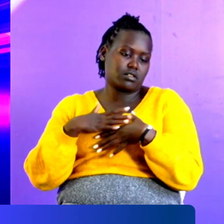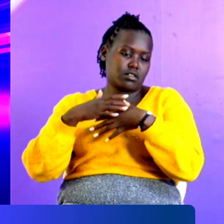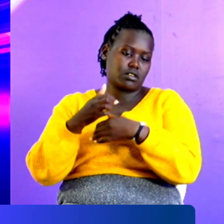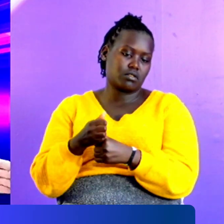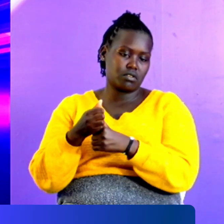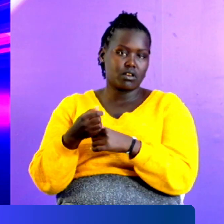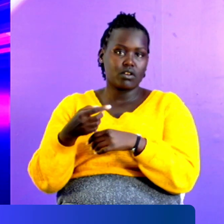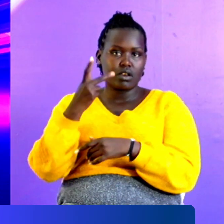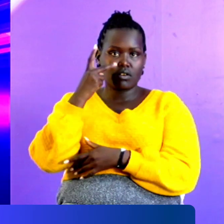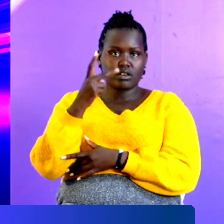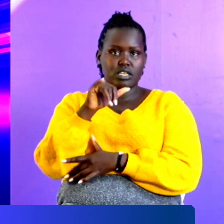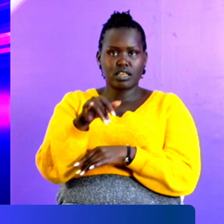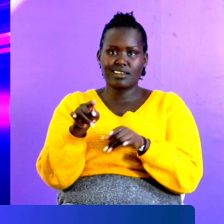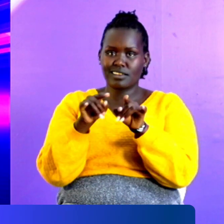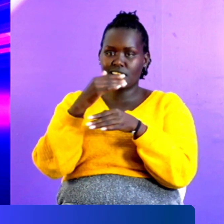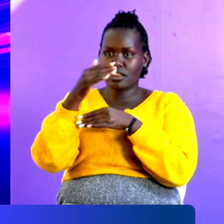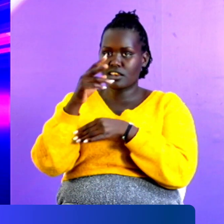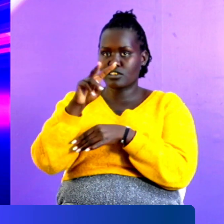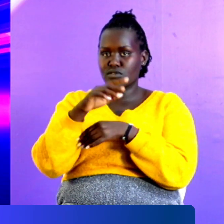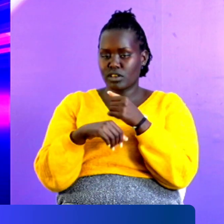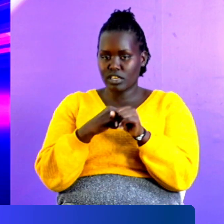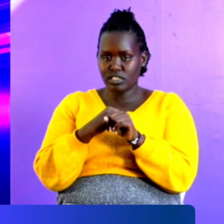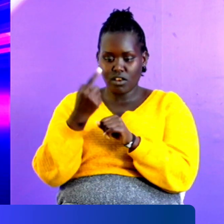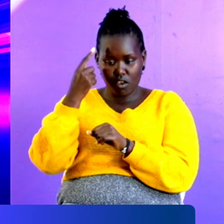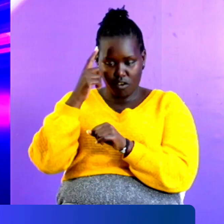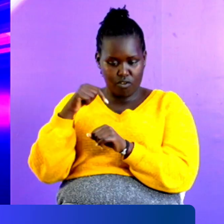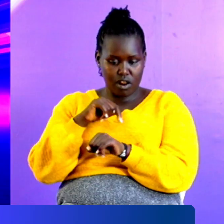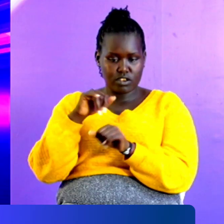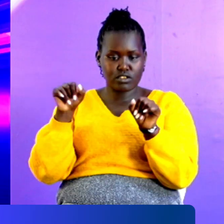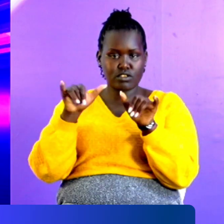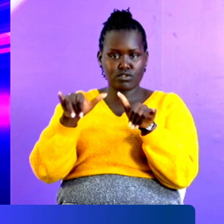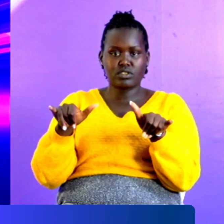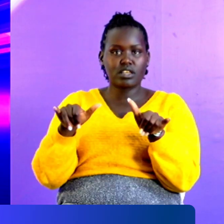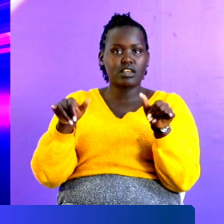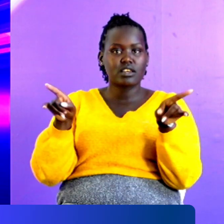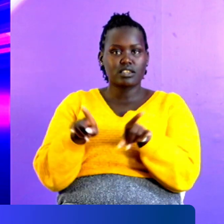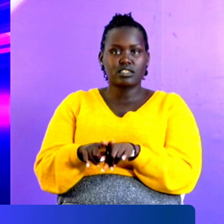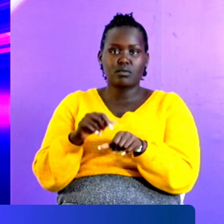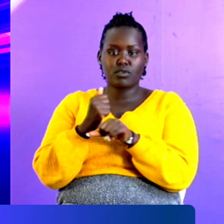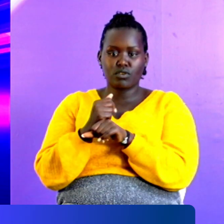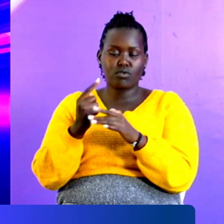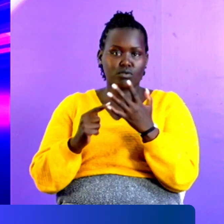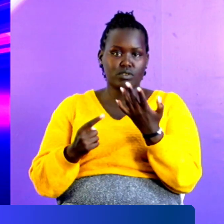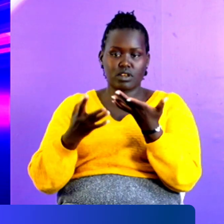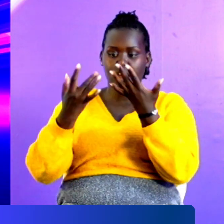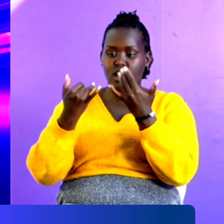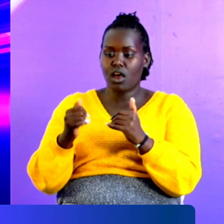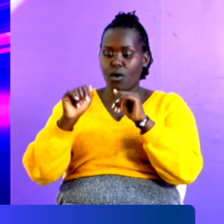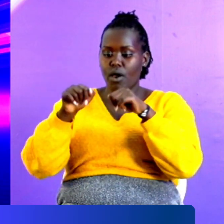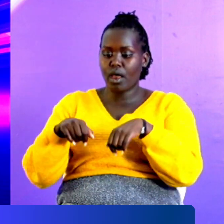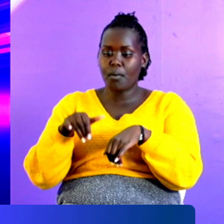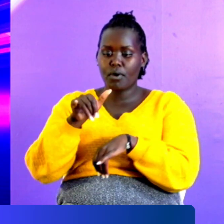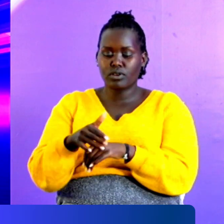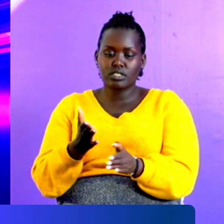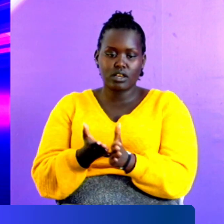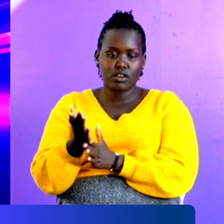as that in the next 2 years for us to be able to maintain the momentum? So what are we supposed to do in the meantime for us to be able to stay